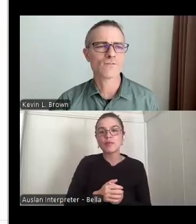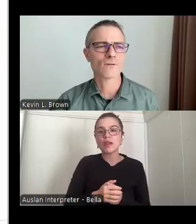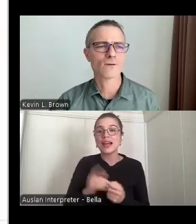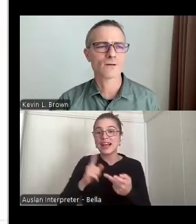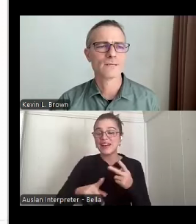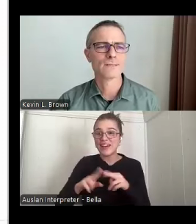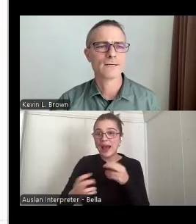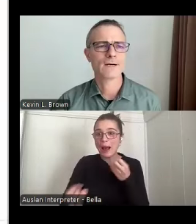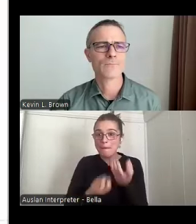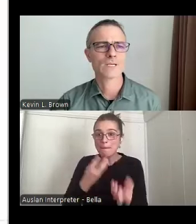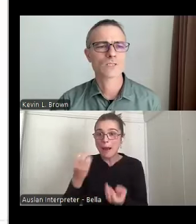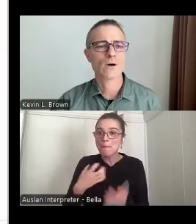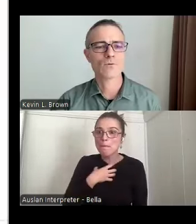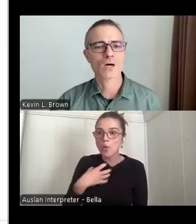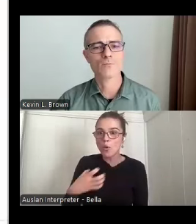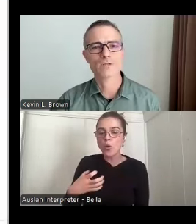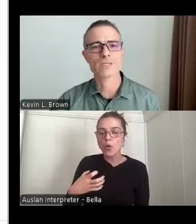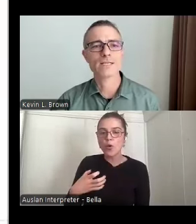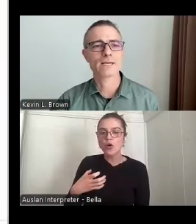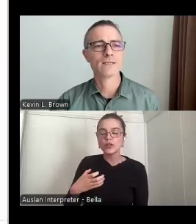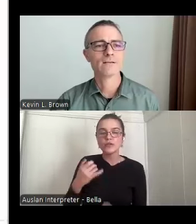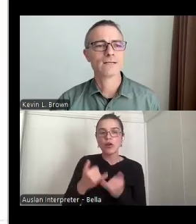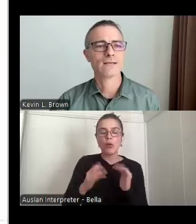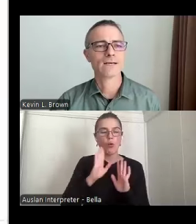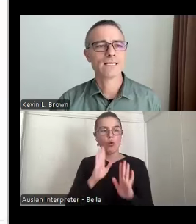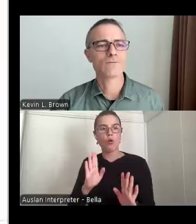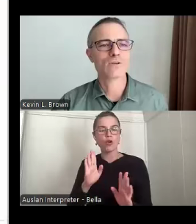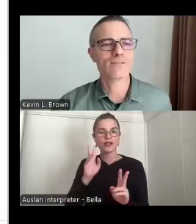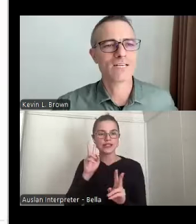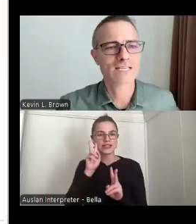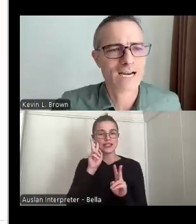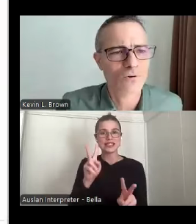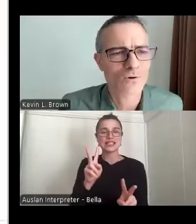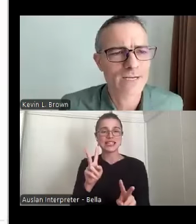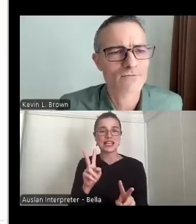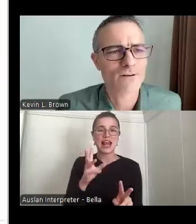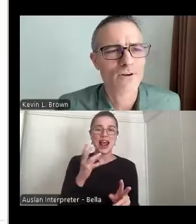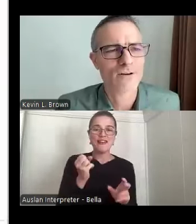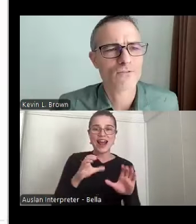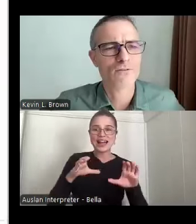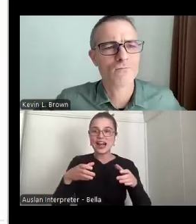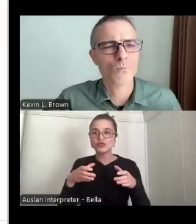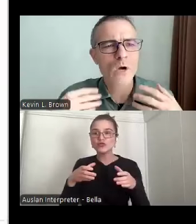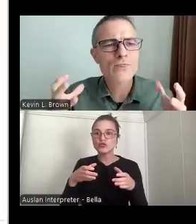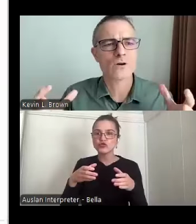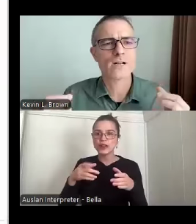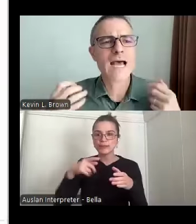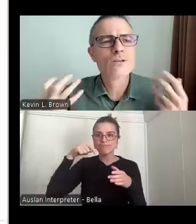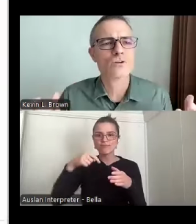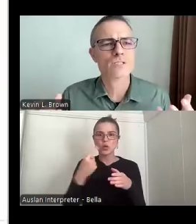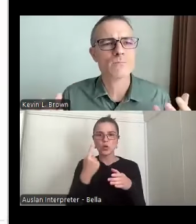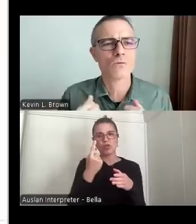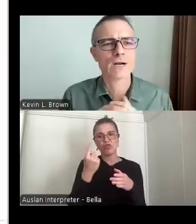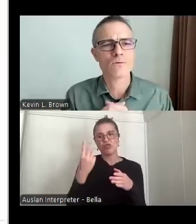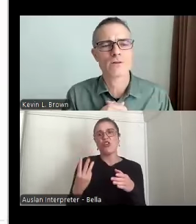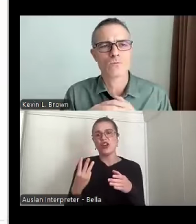even further, it's quite remarkable to see that there's even this category of 1/3